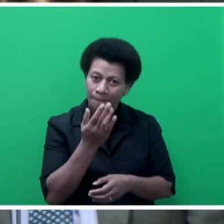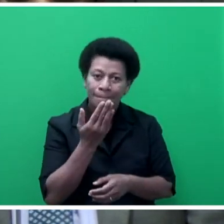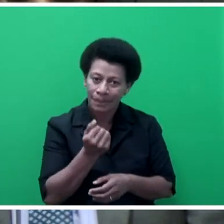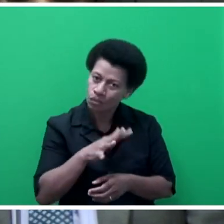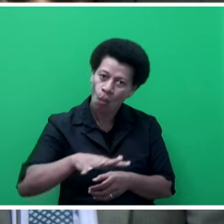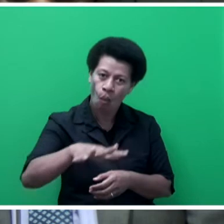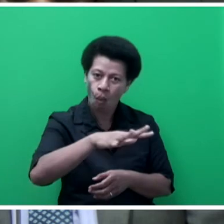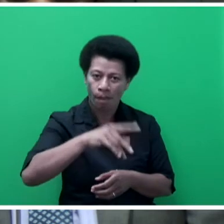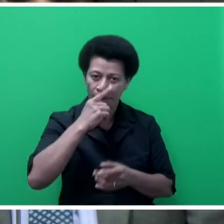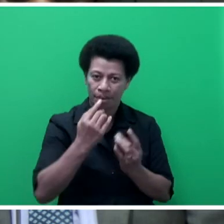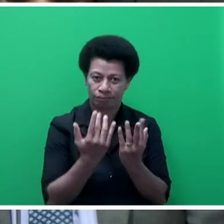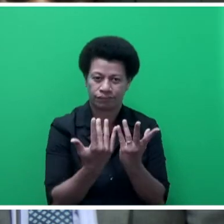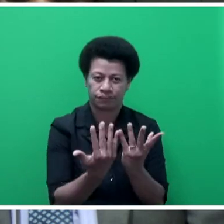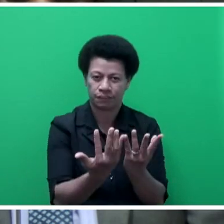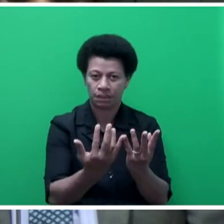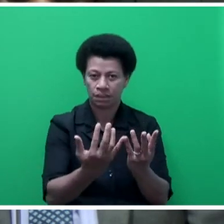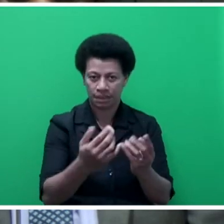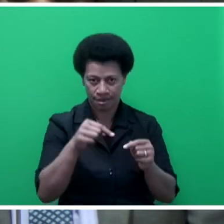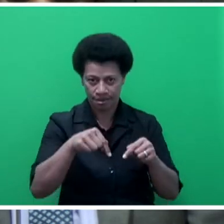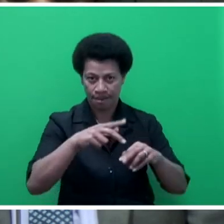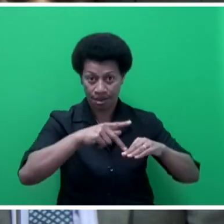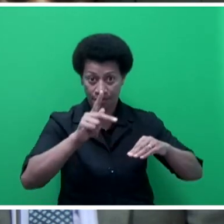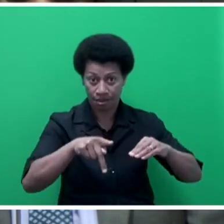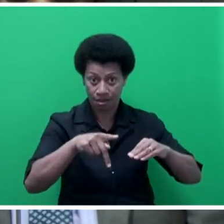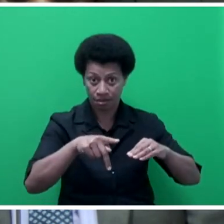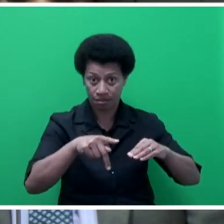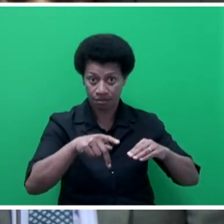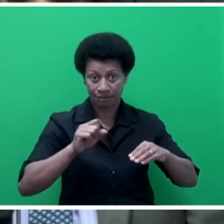that we should all be aware of the presence of this